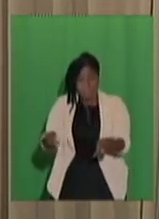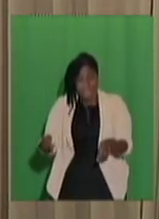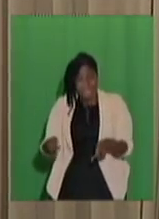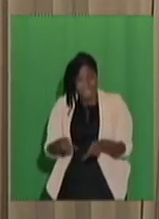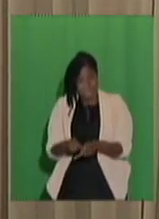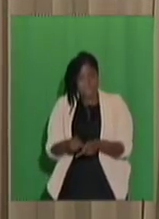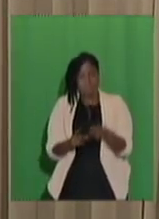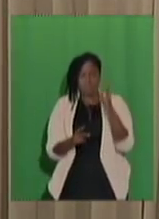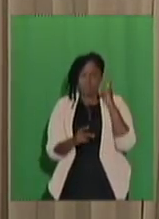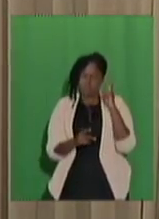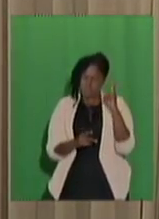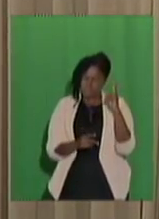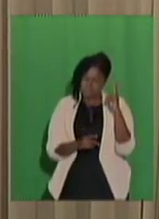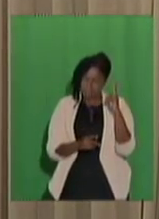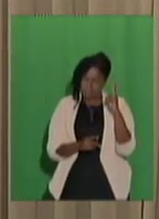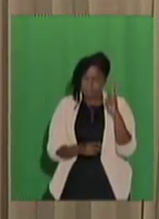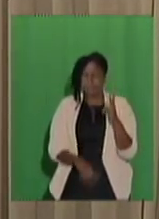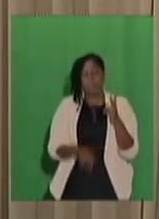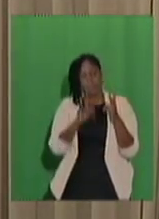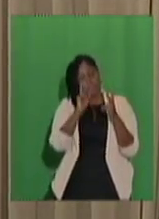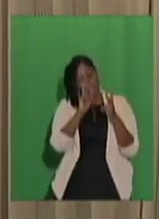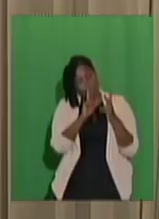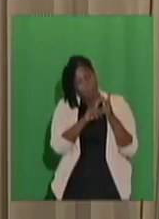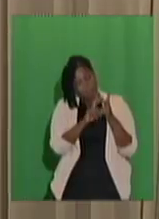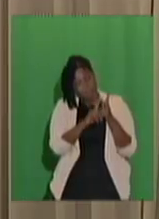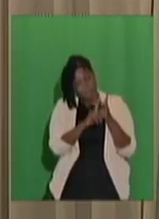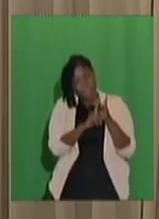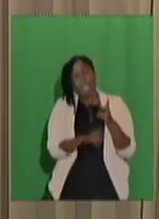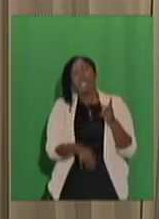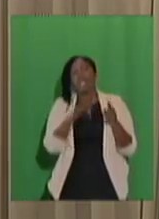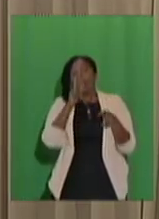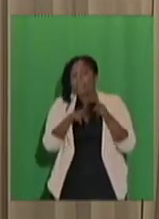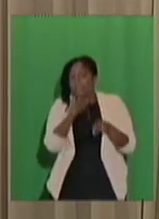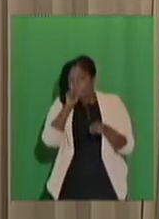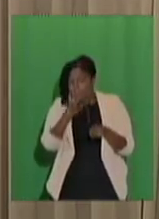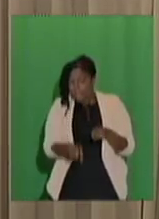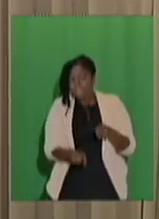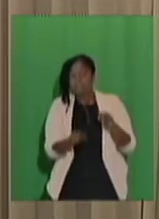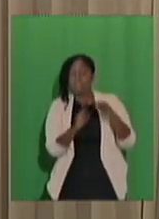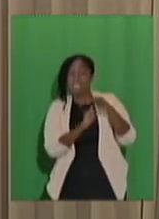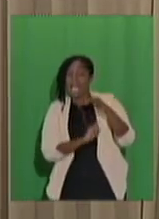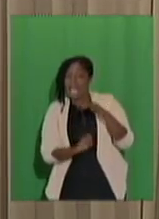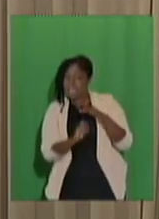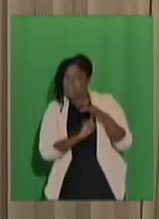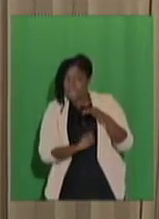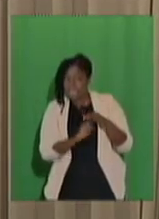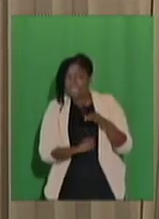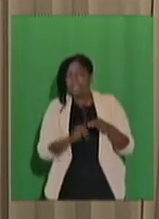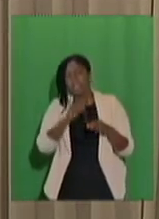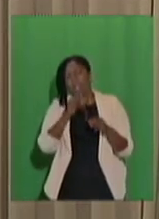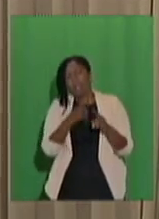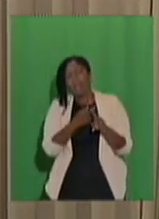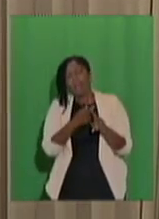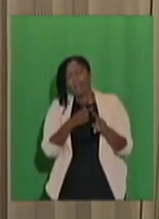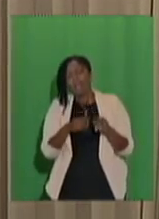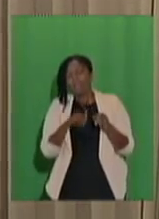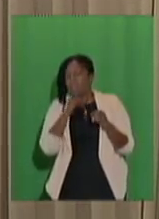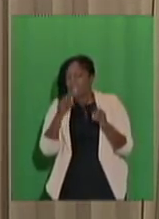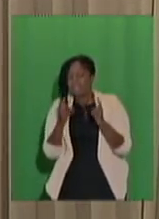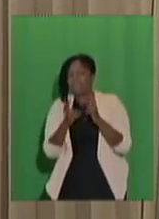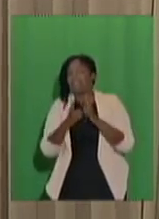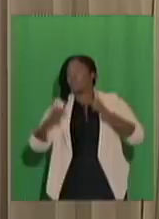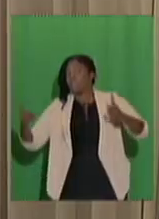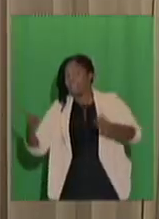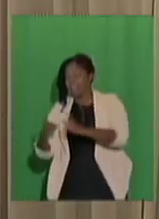things. Patients in those who are recovering need to be isolated to some extent from one another. So we have to look at the layout of those